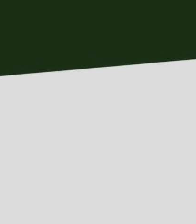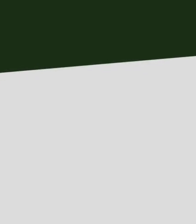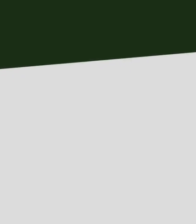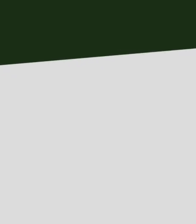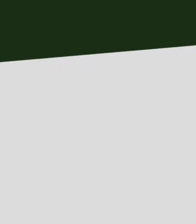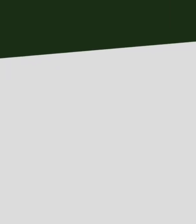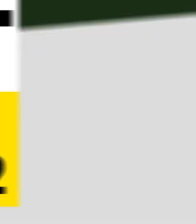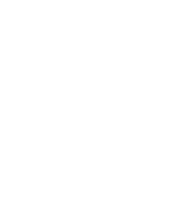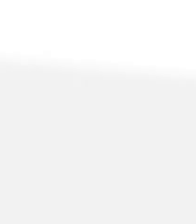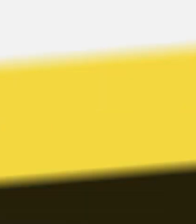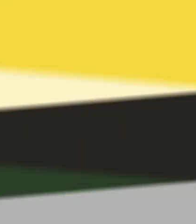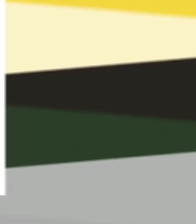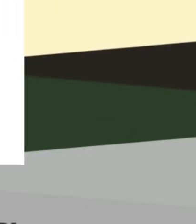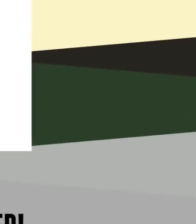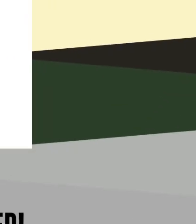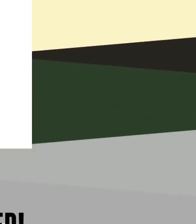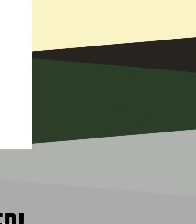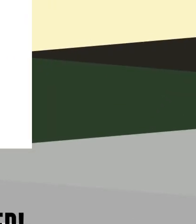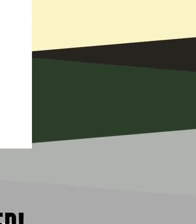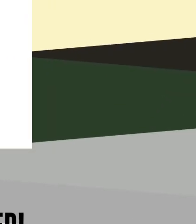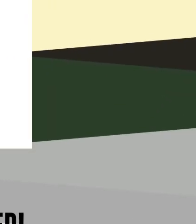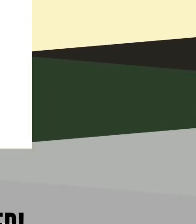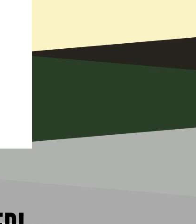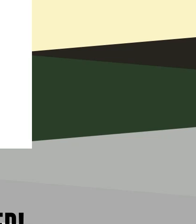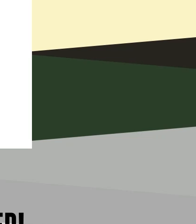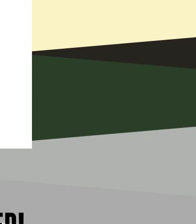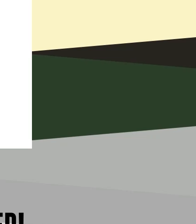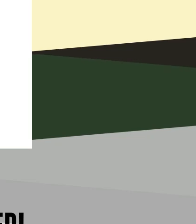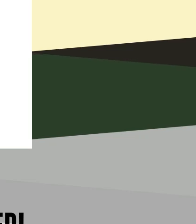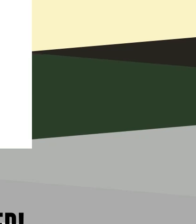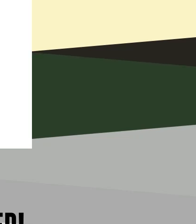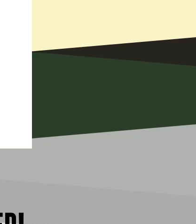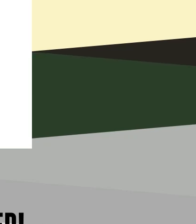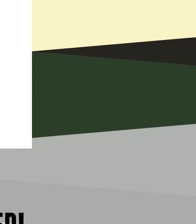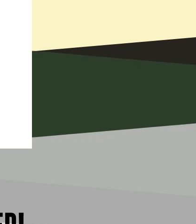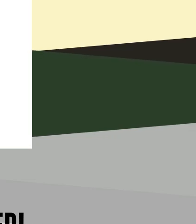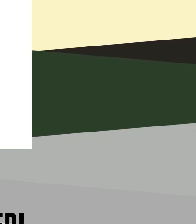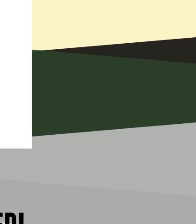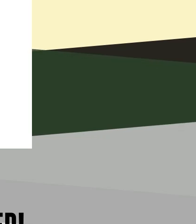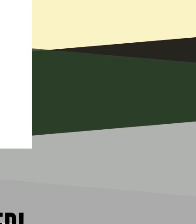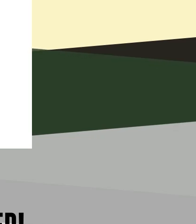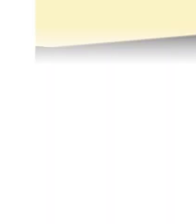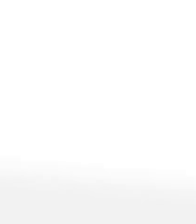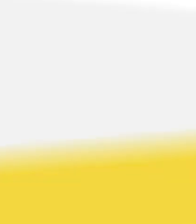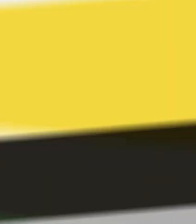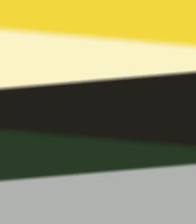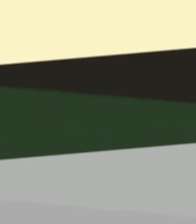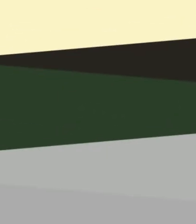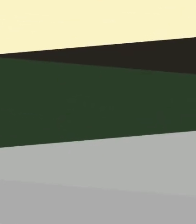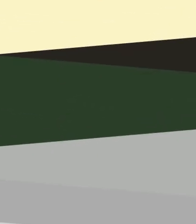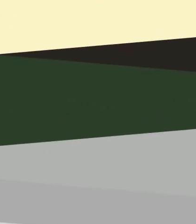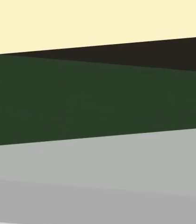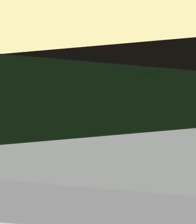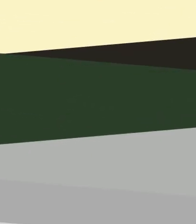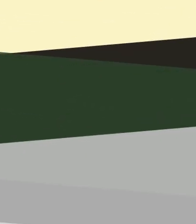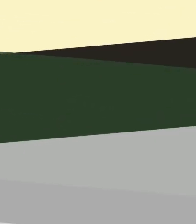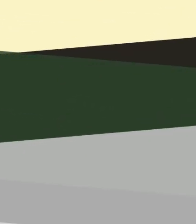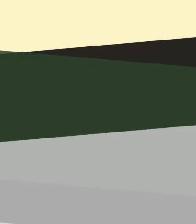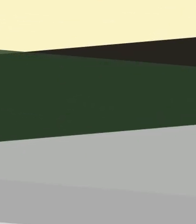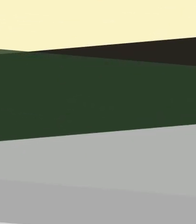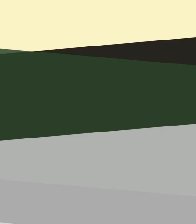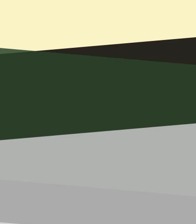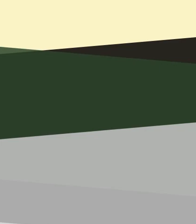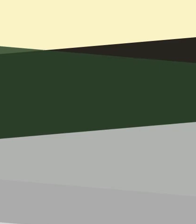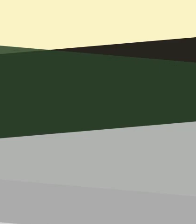X-Trail is brought to you in part by Amaze. Come in and be amazed. We've got what you need. And Insure. Your